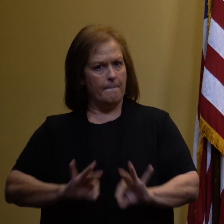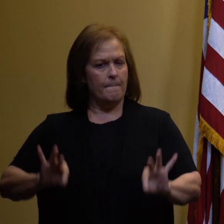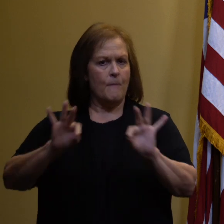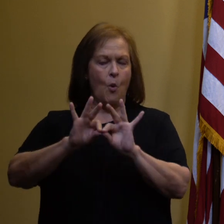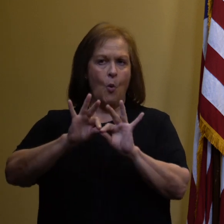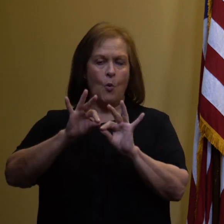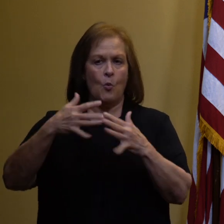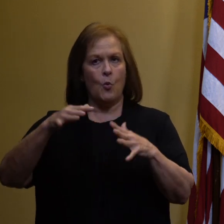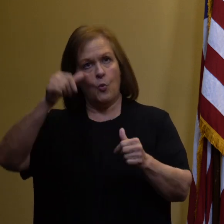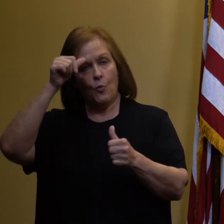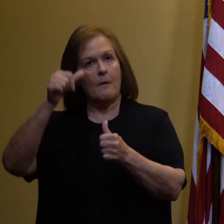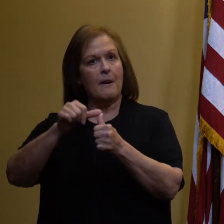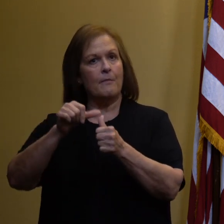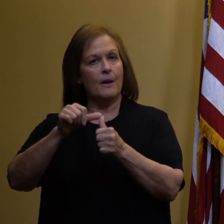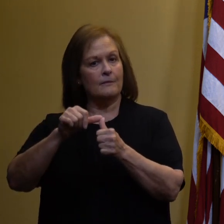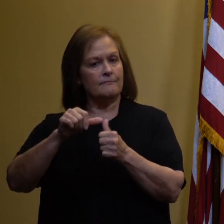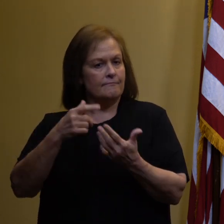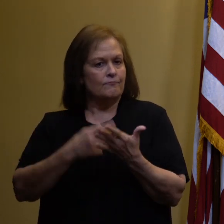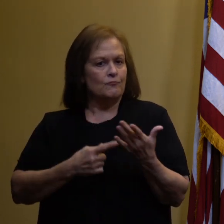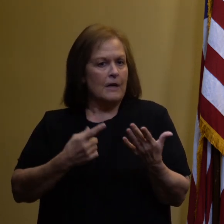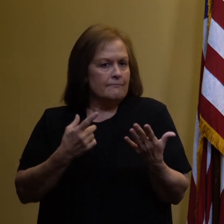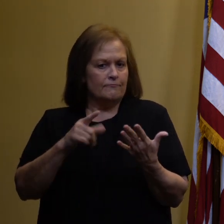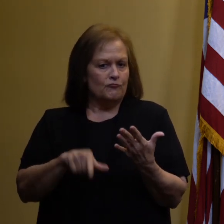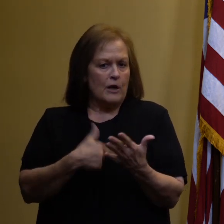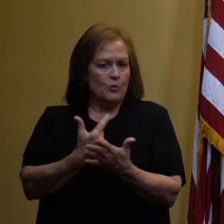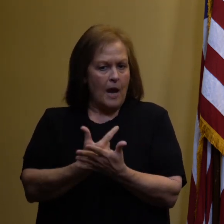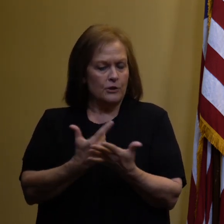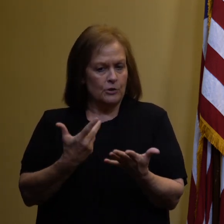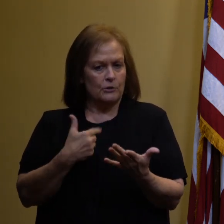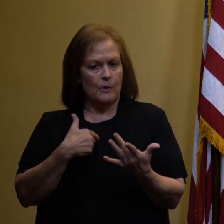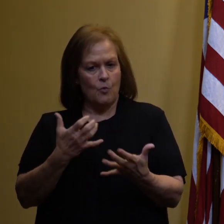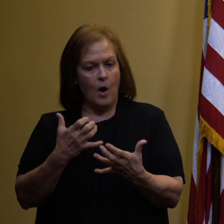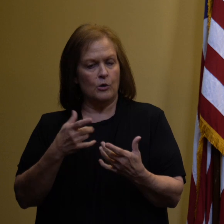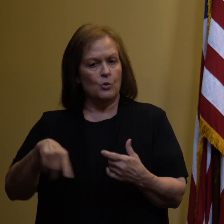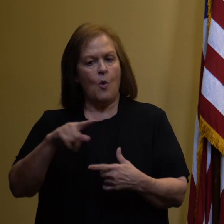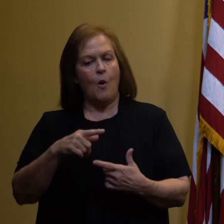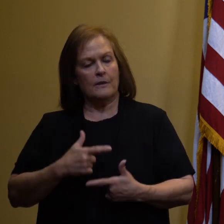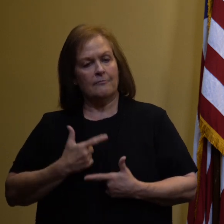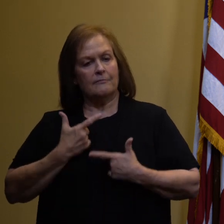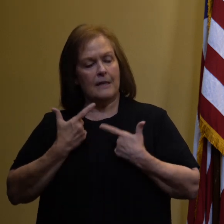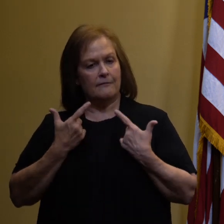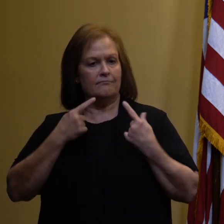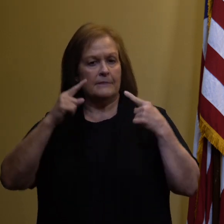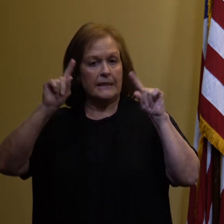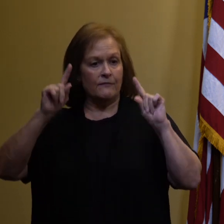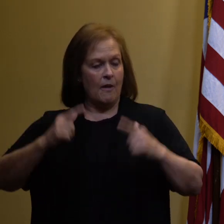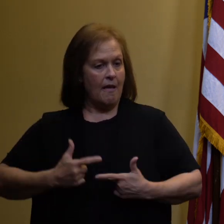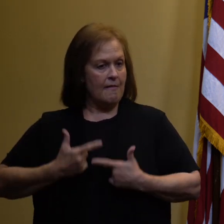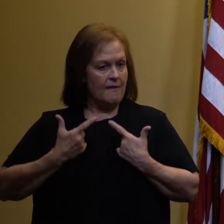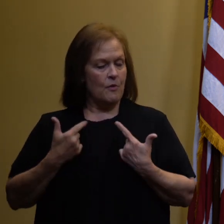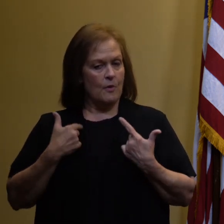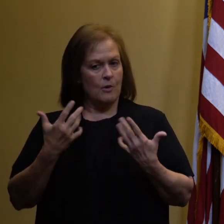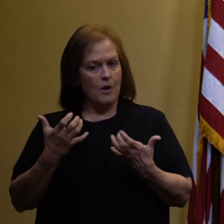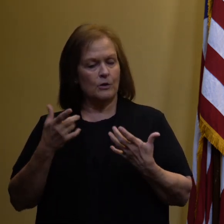remember it for the rest of your lives. We want to make sure that you live a prosperous life in our city and just reach